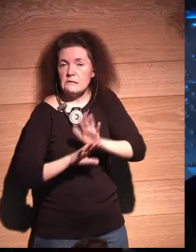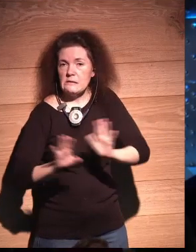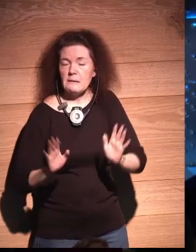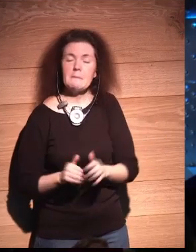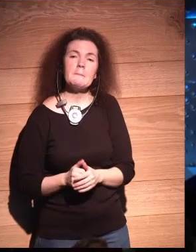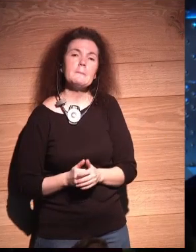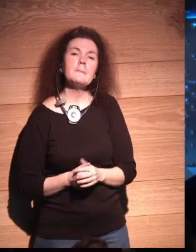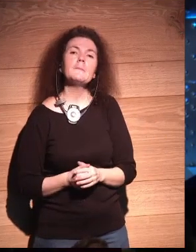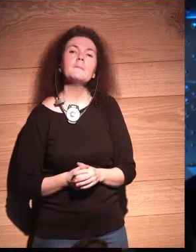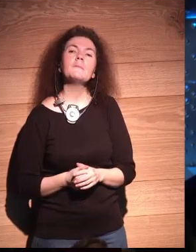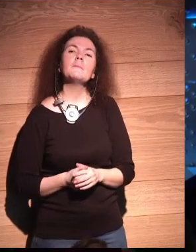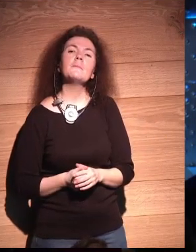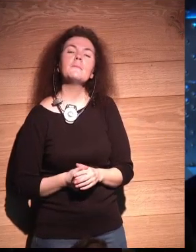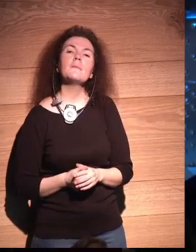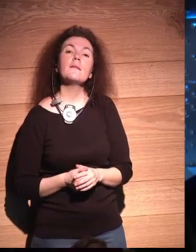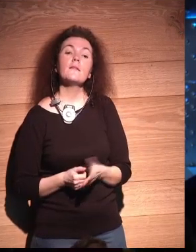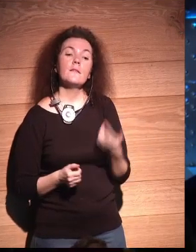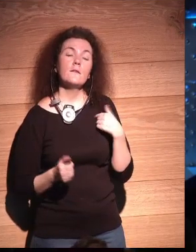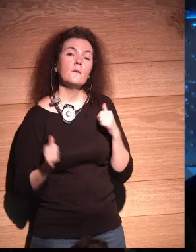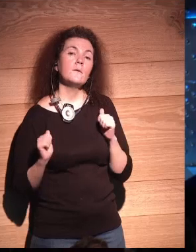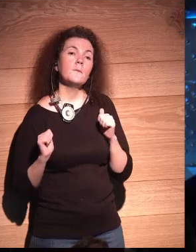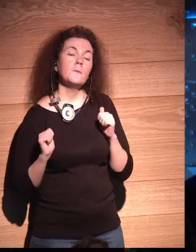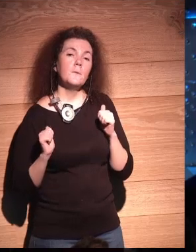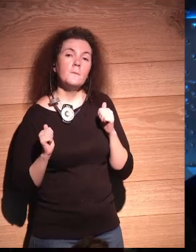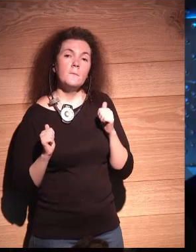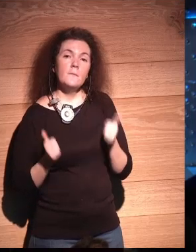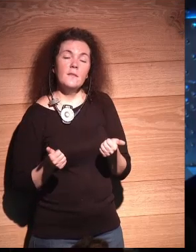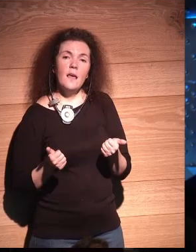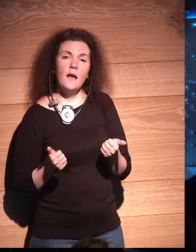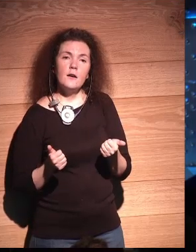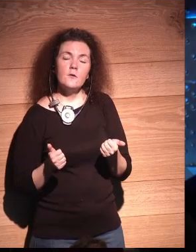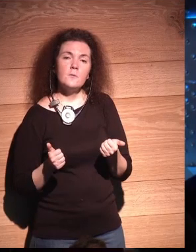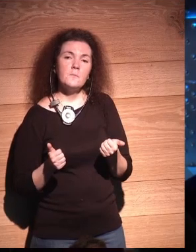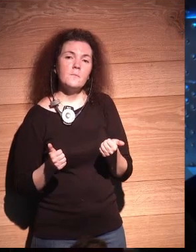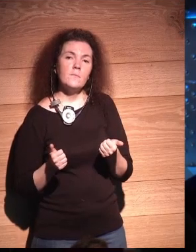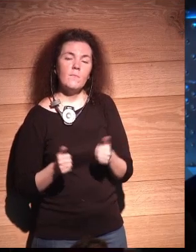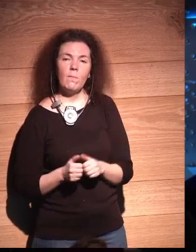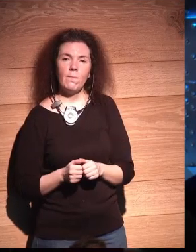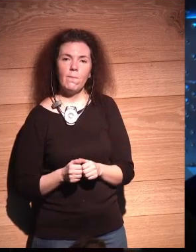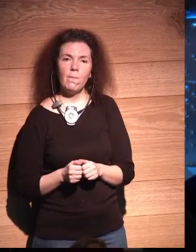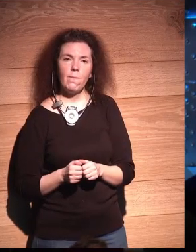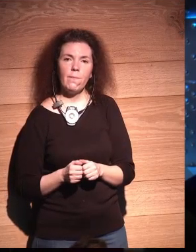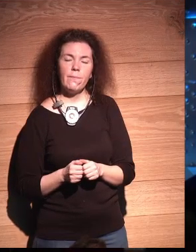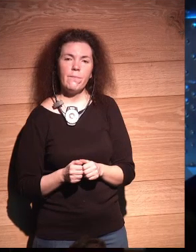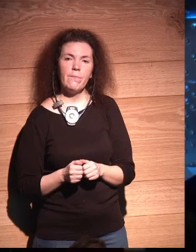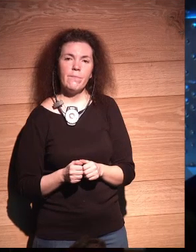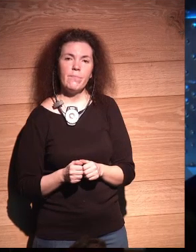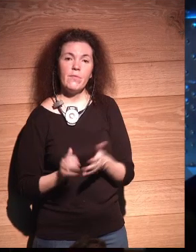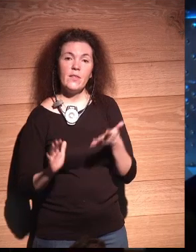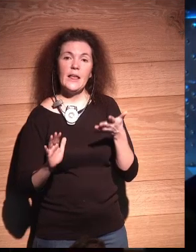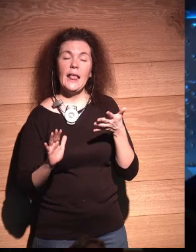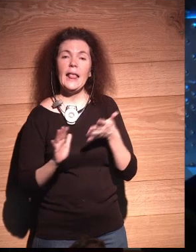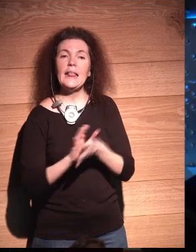I started with this invocation for whales, because the whales are right there in the Sydney Harbour, right there next to the plaza where we were doing